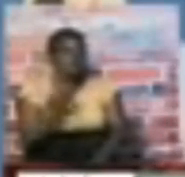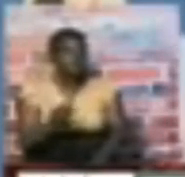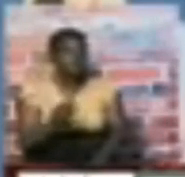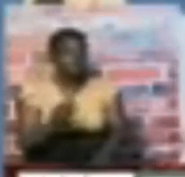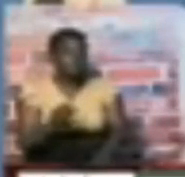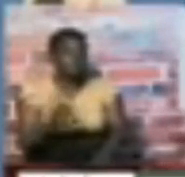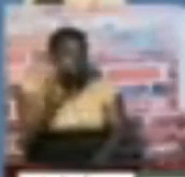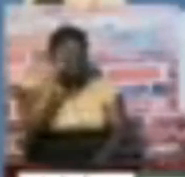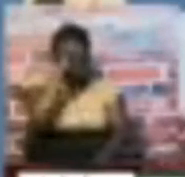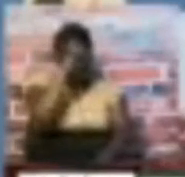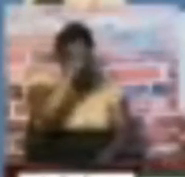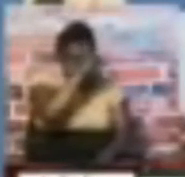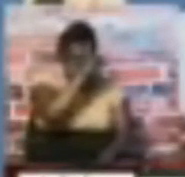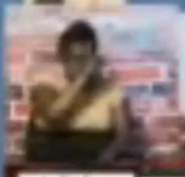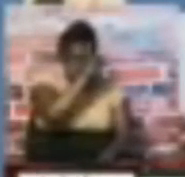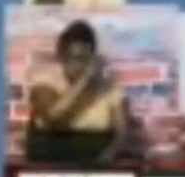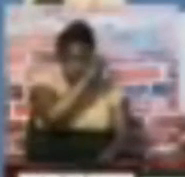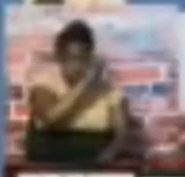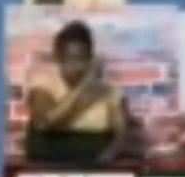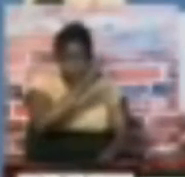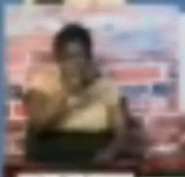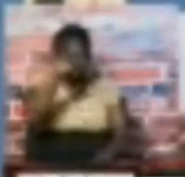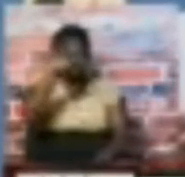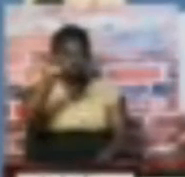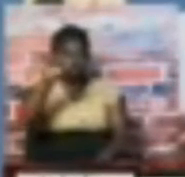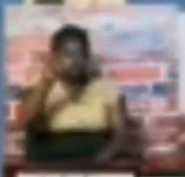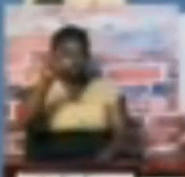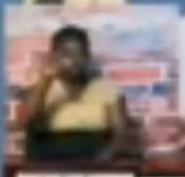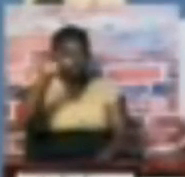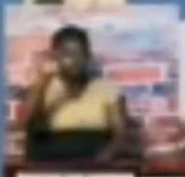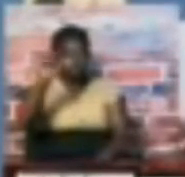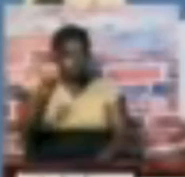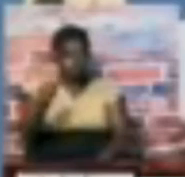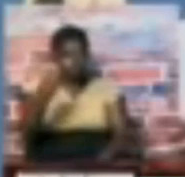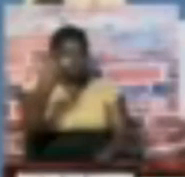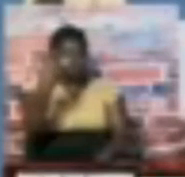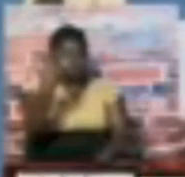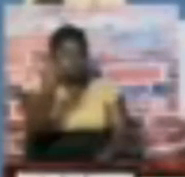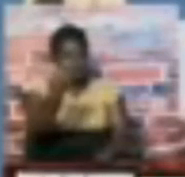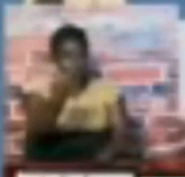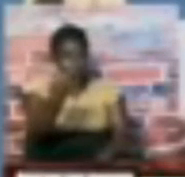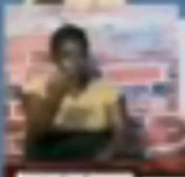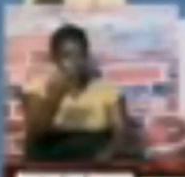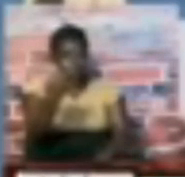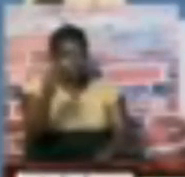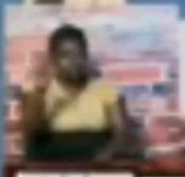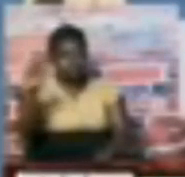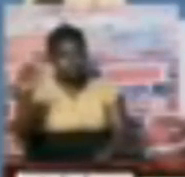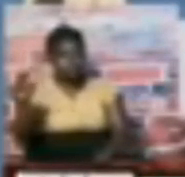Kingdom Media, 388 million shillings worth airtime on Kingdom Media.